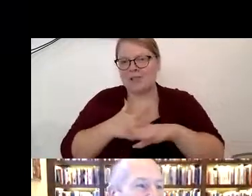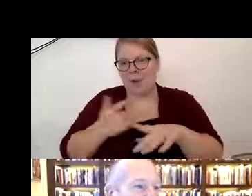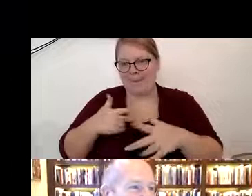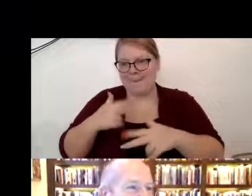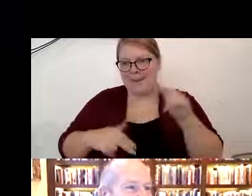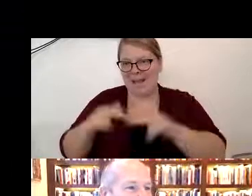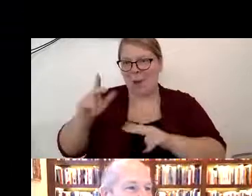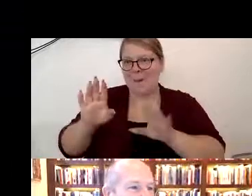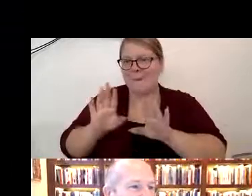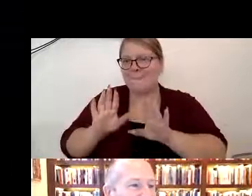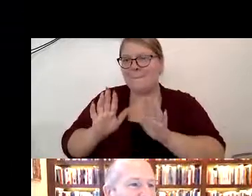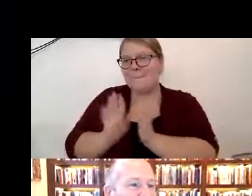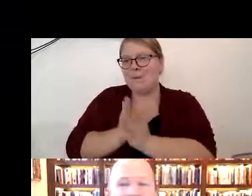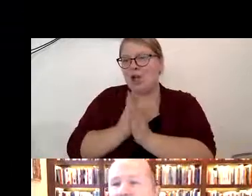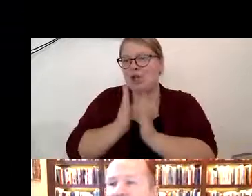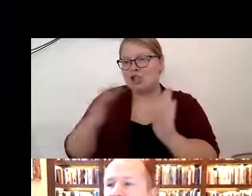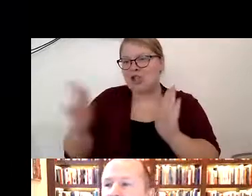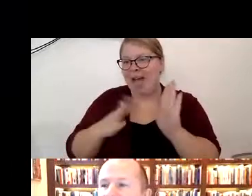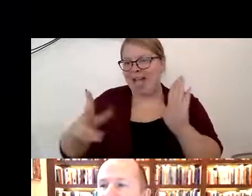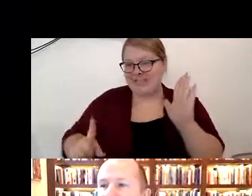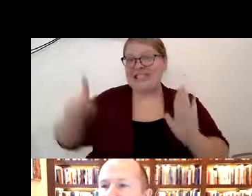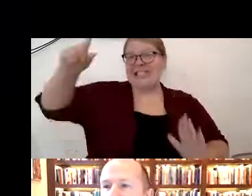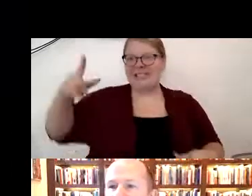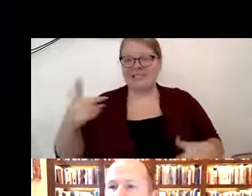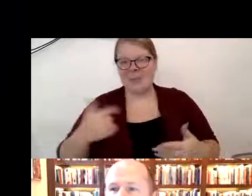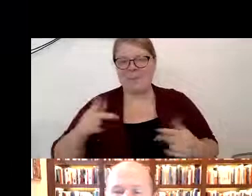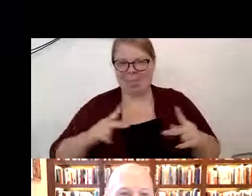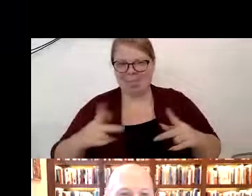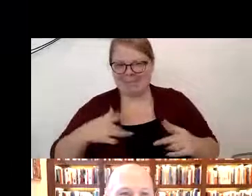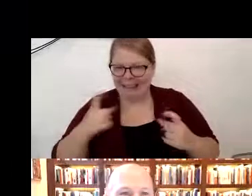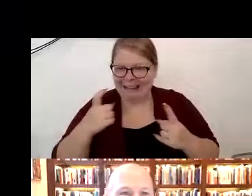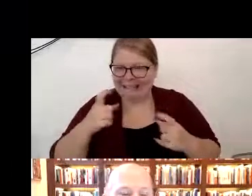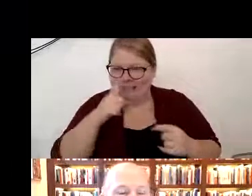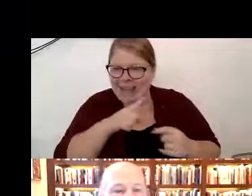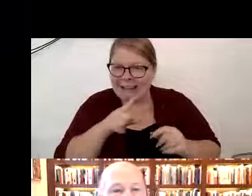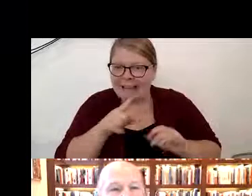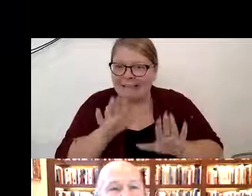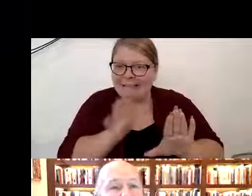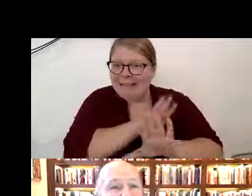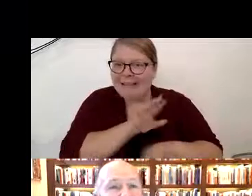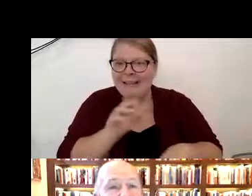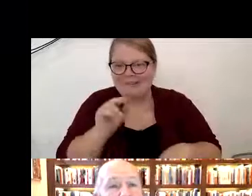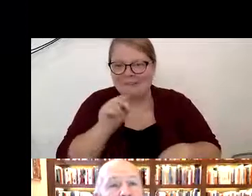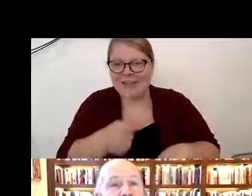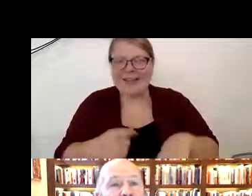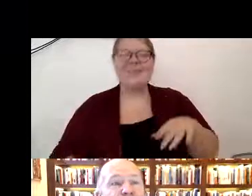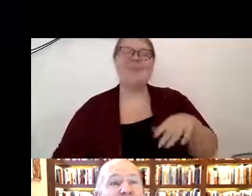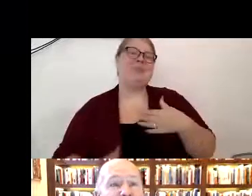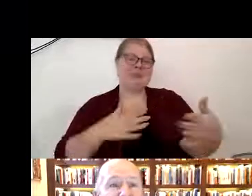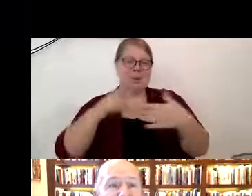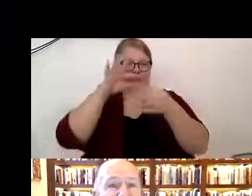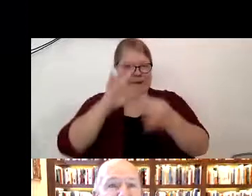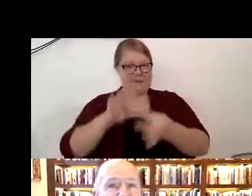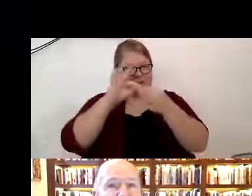answer that question, it seems to come up a lot. So let's talk about mindfulness. I always, and what I want to do today is I want to